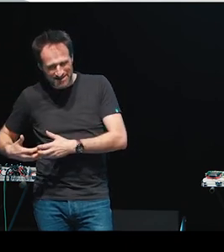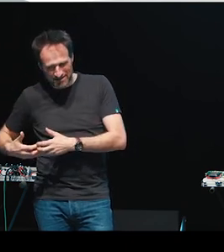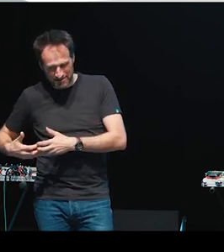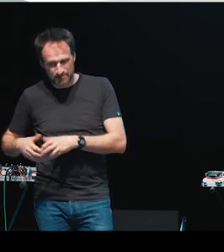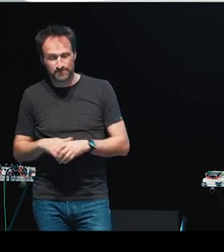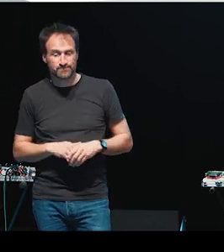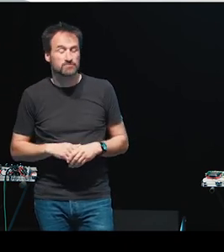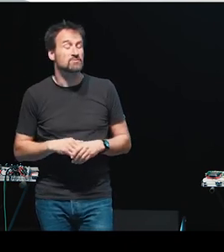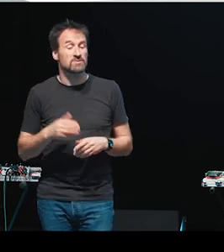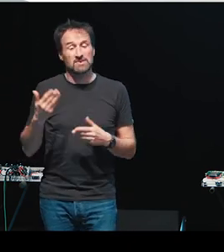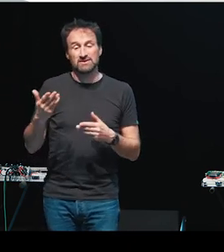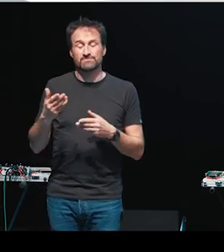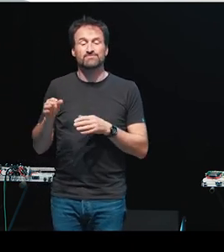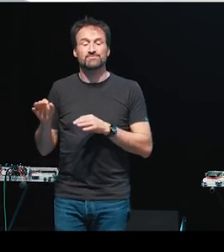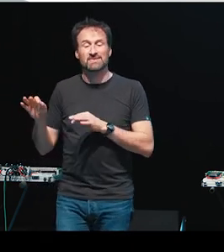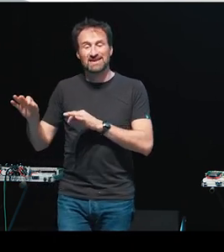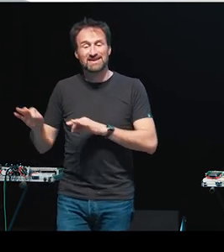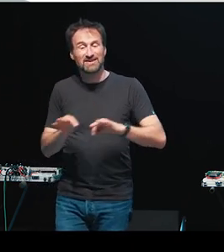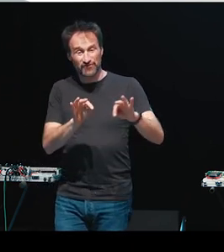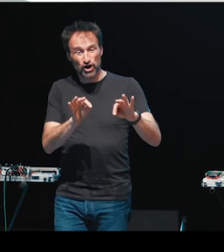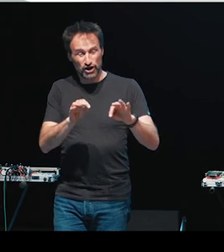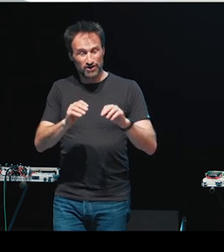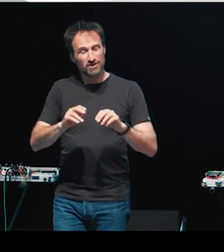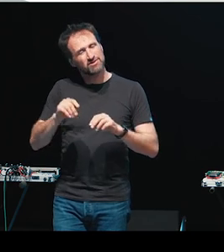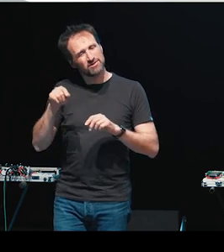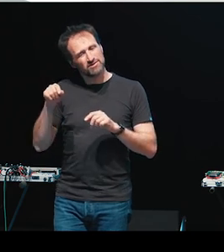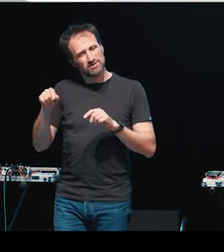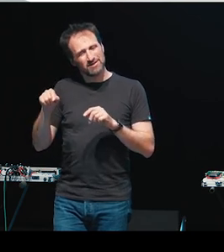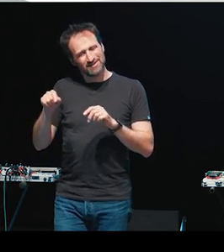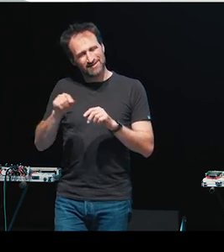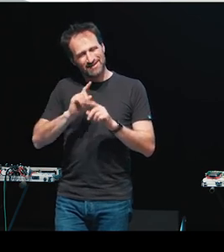So this is what the defer directive looks like.